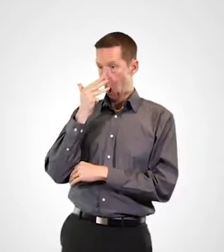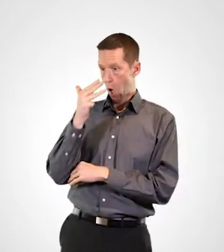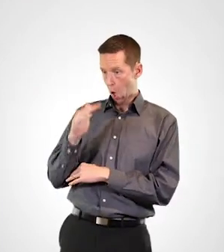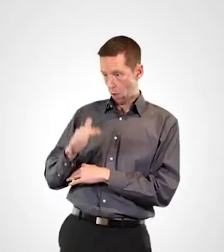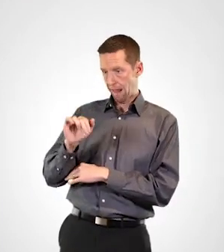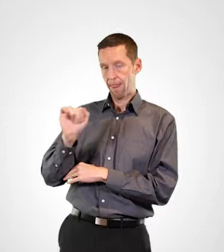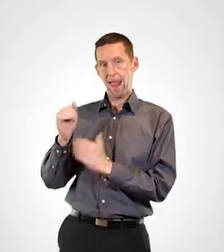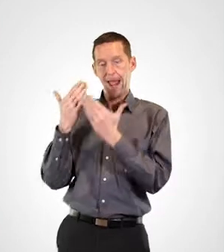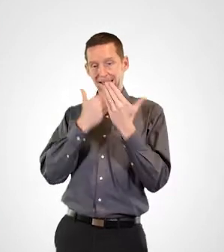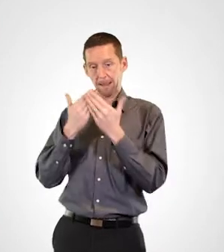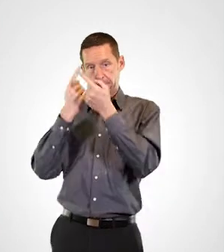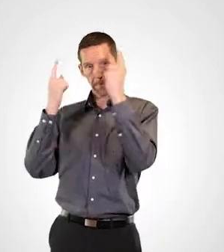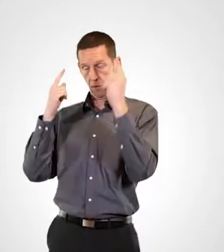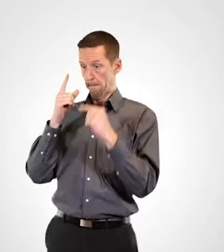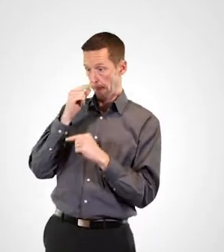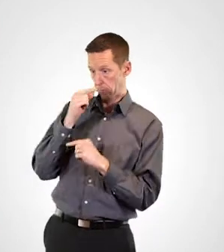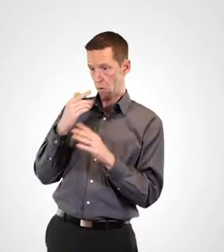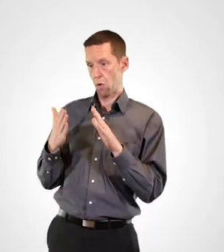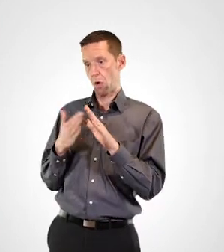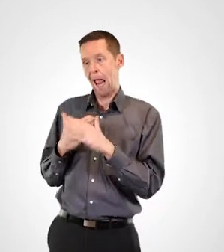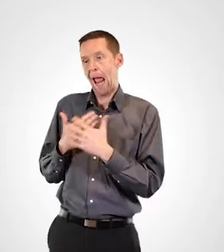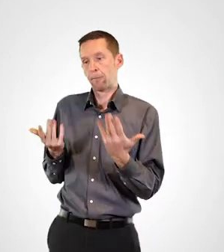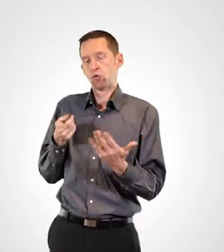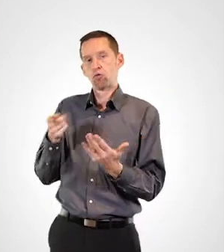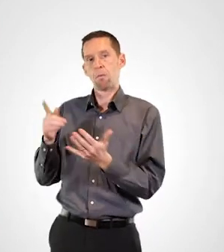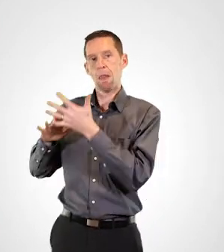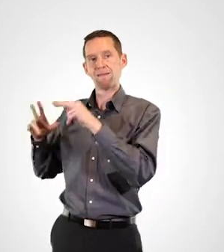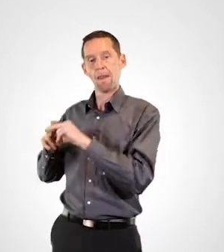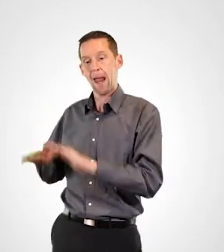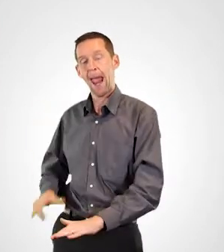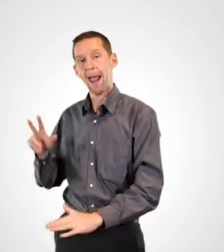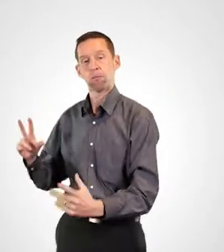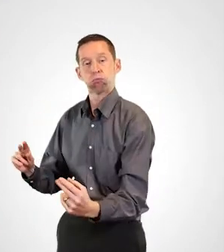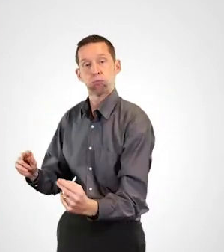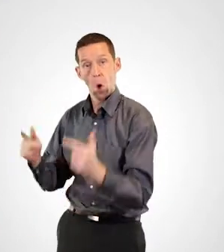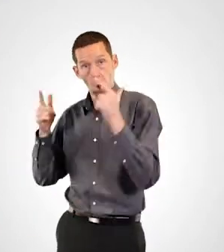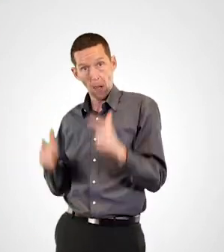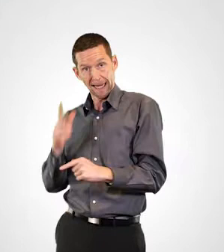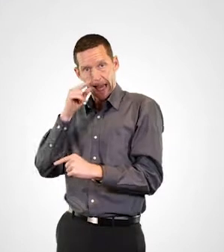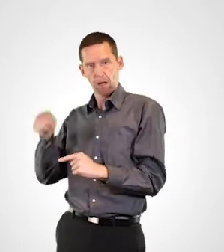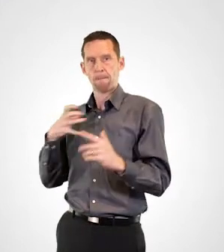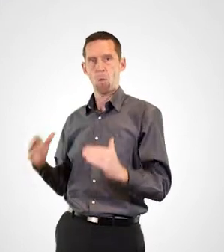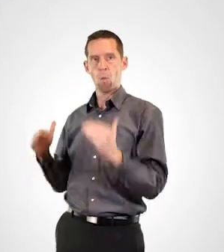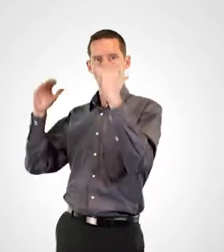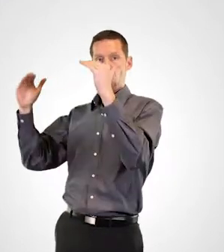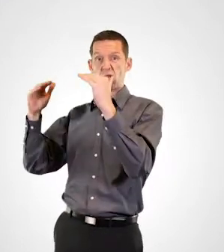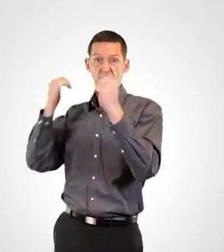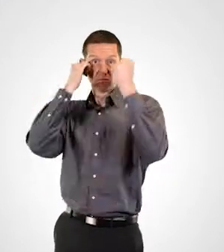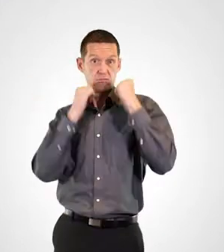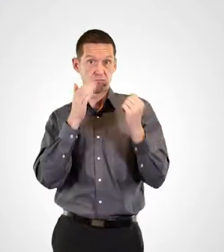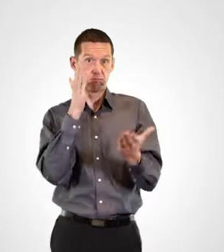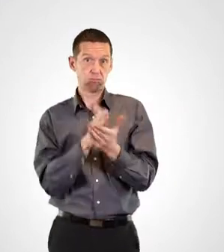academic abilities were related to how much their children talked to them in those early years. So there's a very clear, very